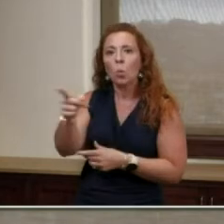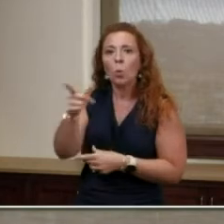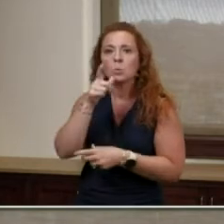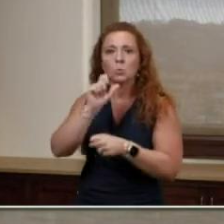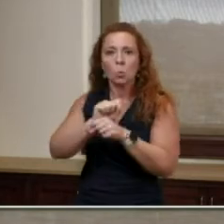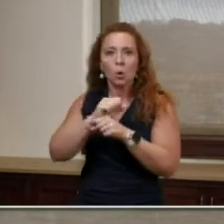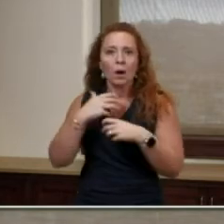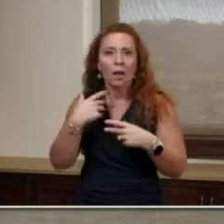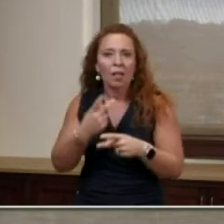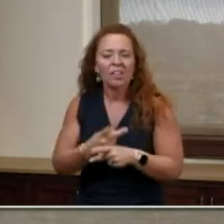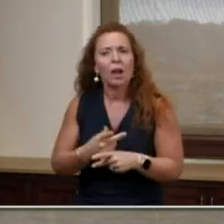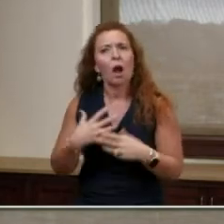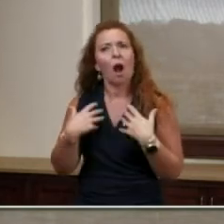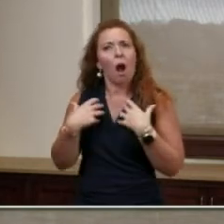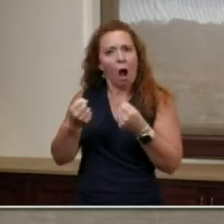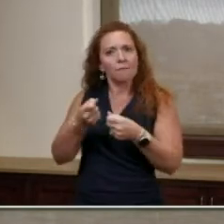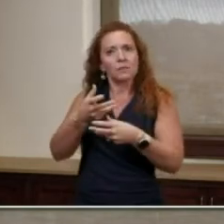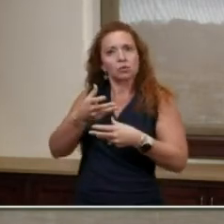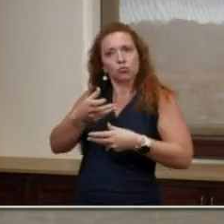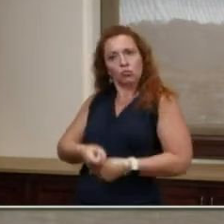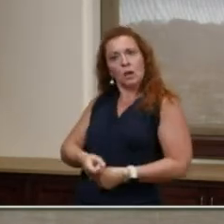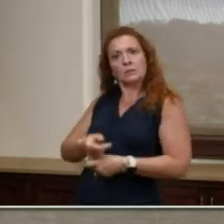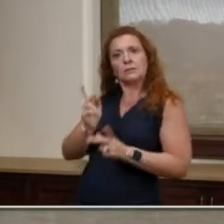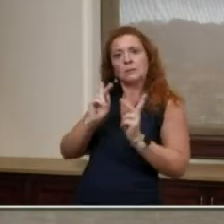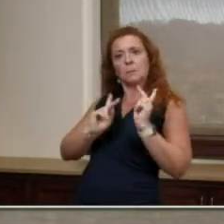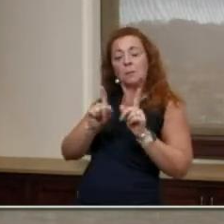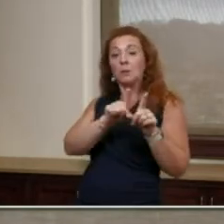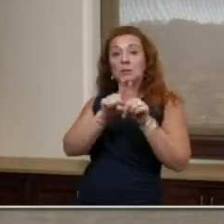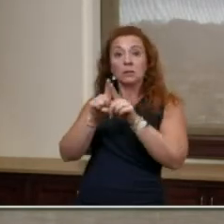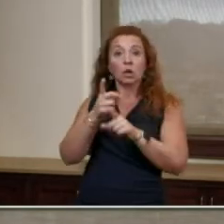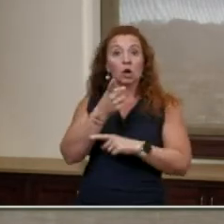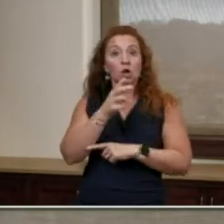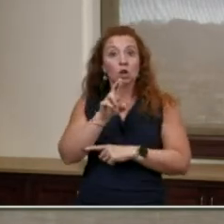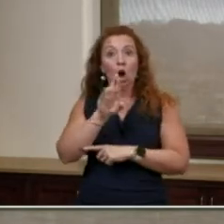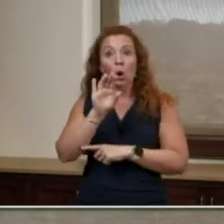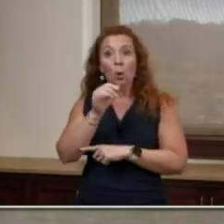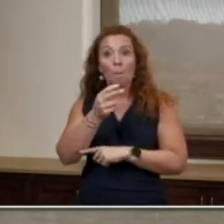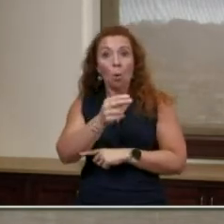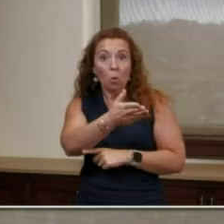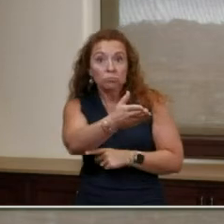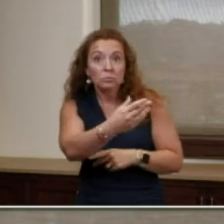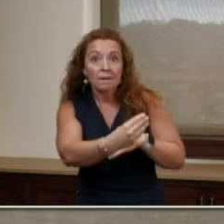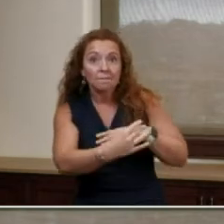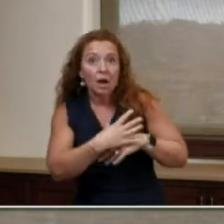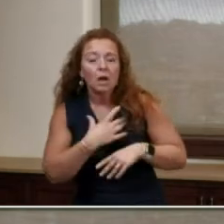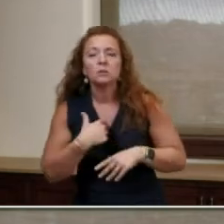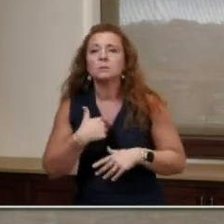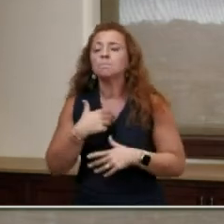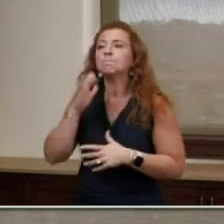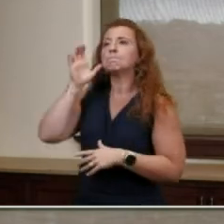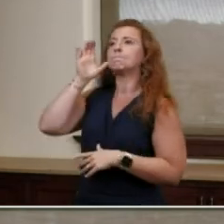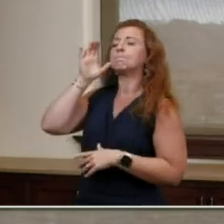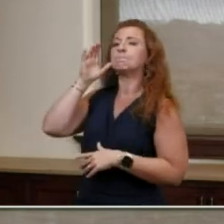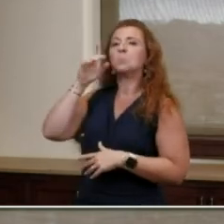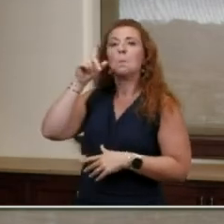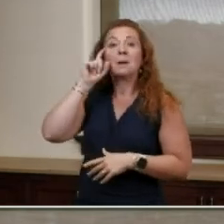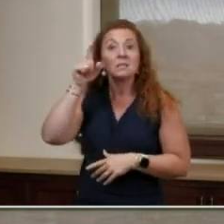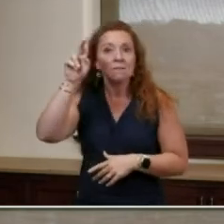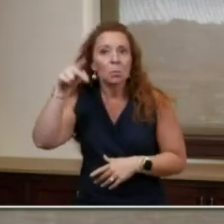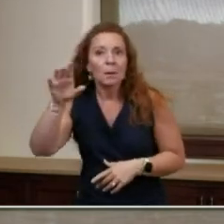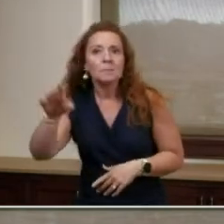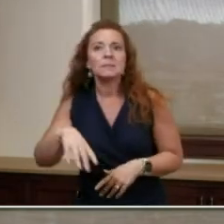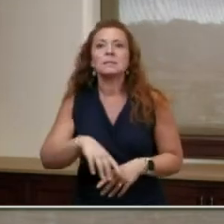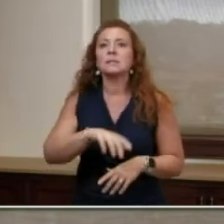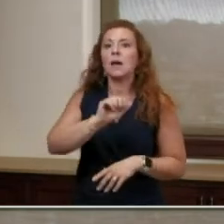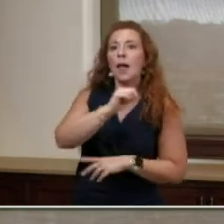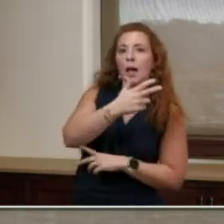We have confidence in people like Dr. Bogan when she tells us, gives us good advice. Because of UPMC and